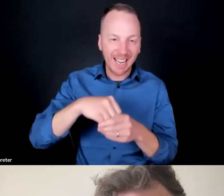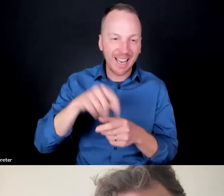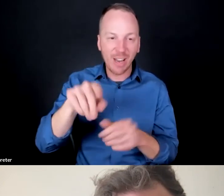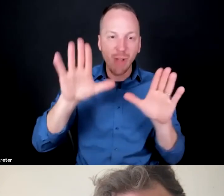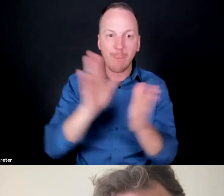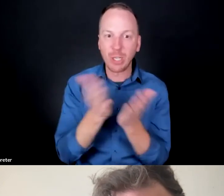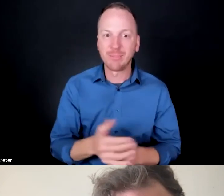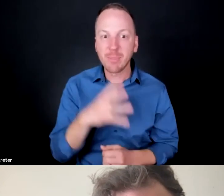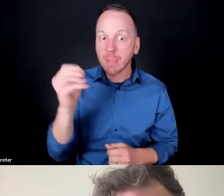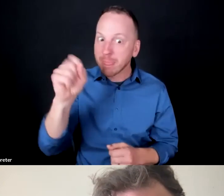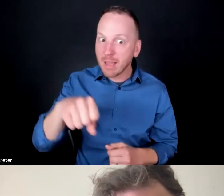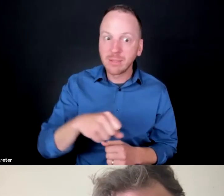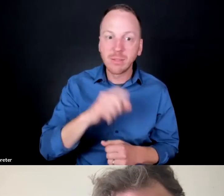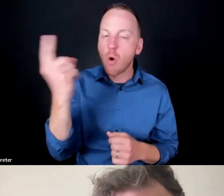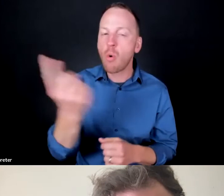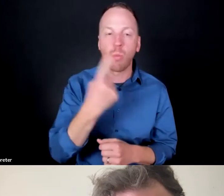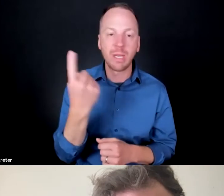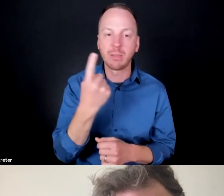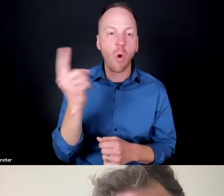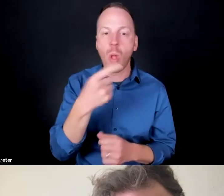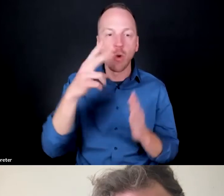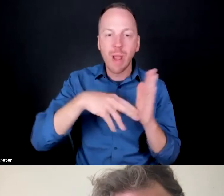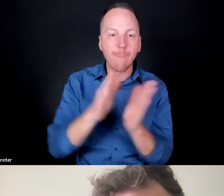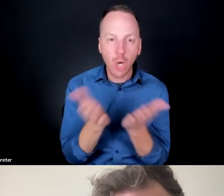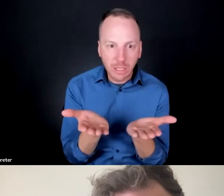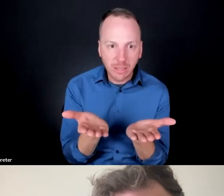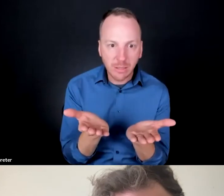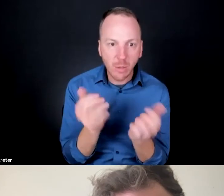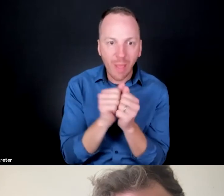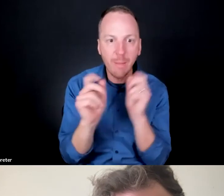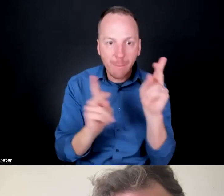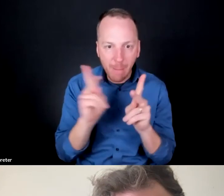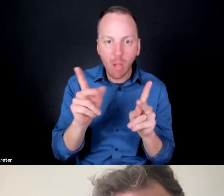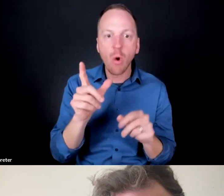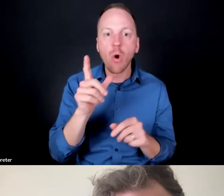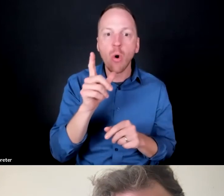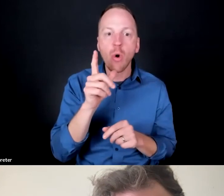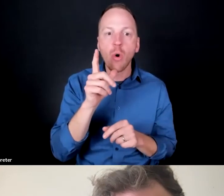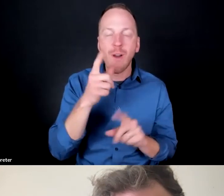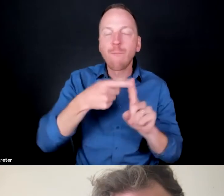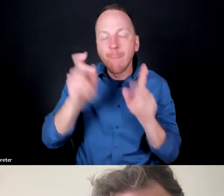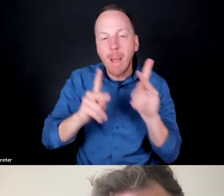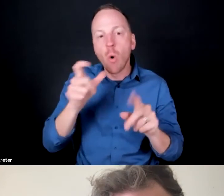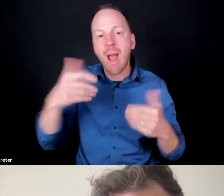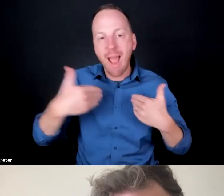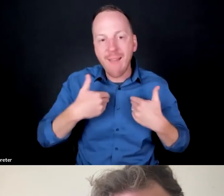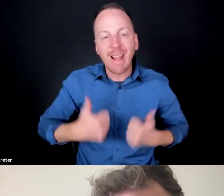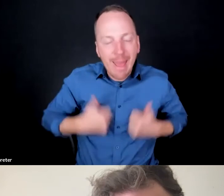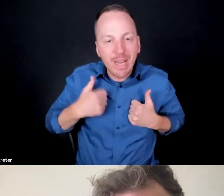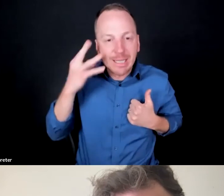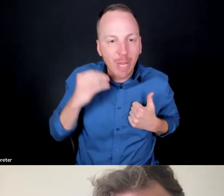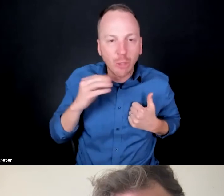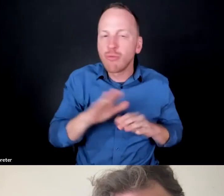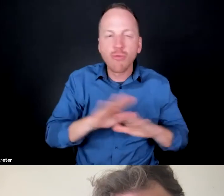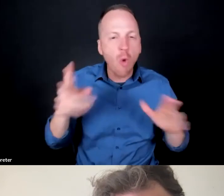great books. And yeah, always only read books with people from people who have the lived experiences.